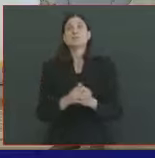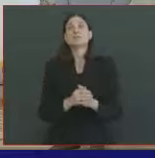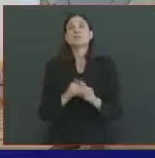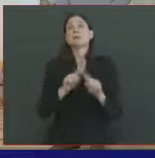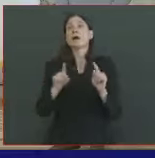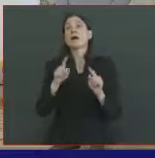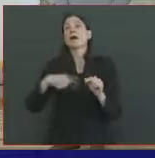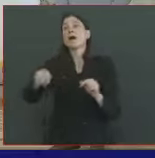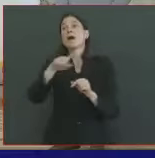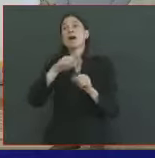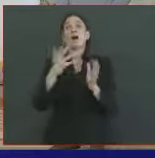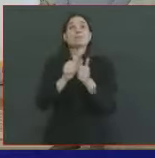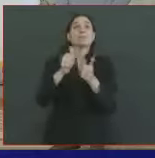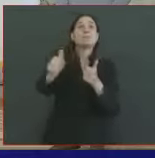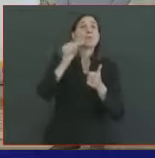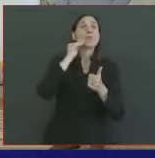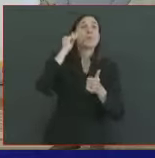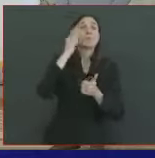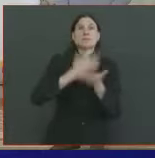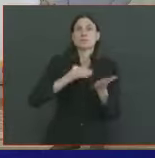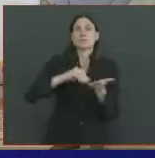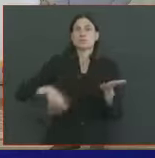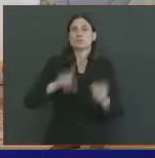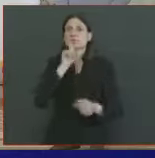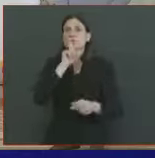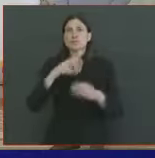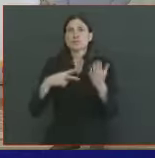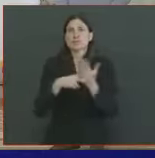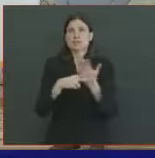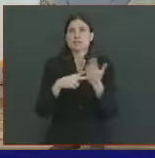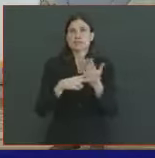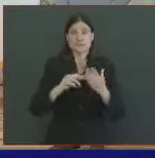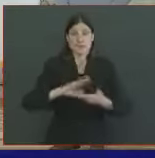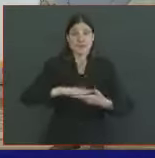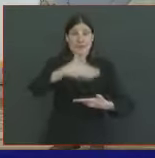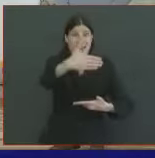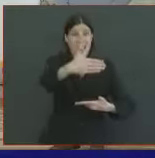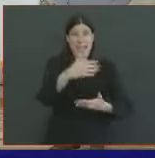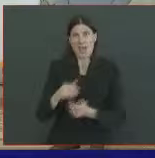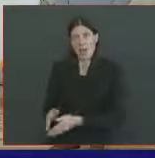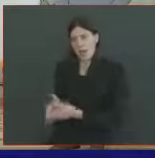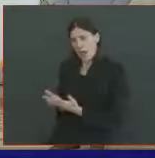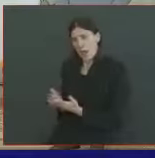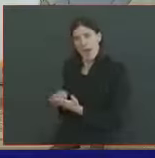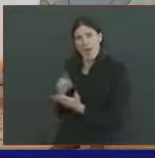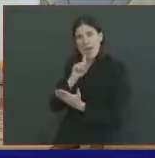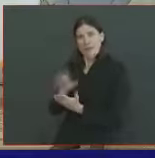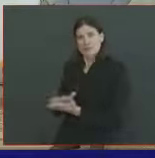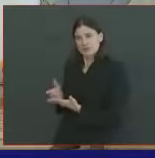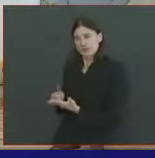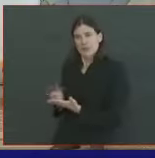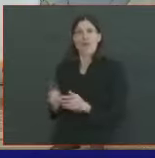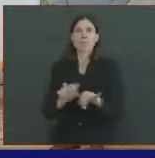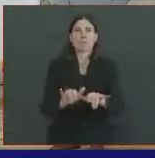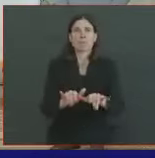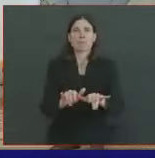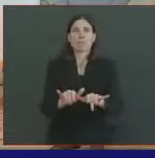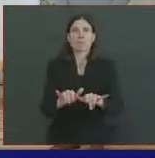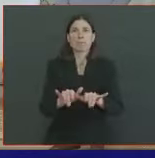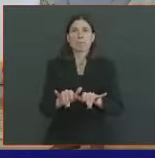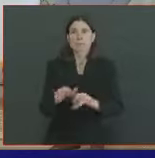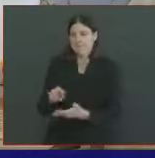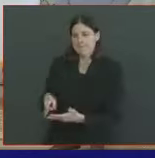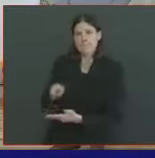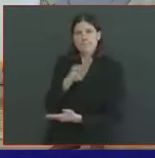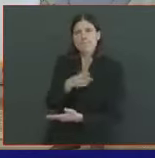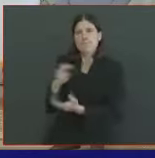not. As a result, there are inflated grades. Governor, what is your message to the students that are continuing to do the wrong thing? Do the right